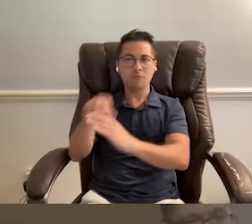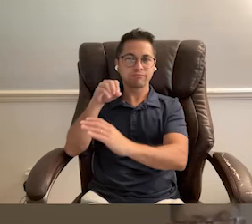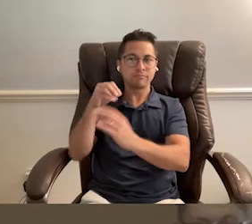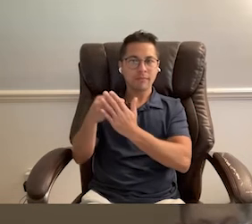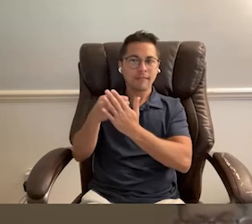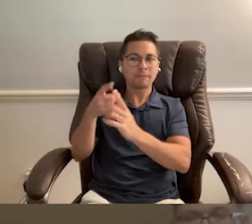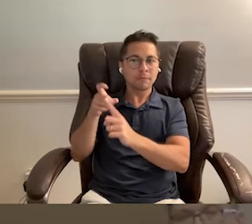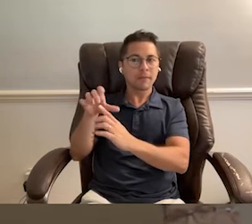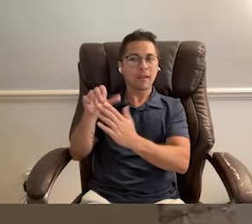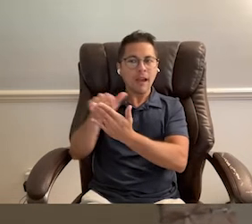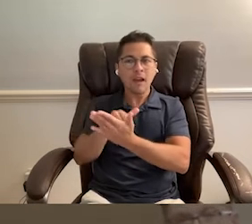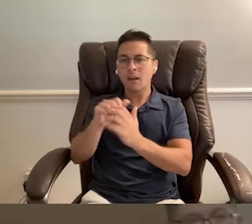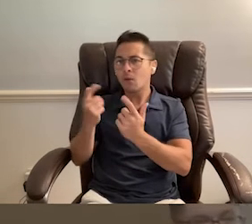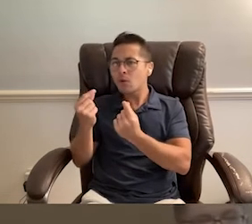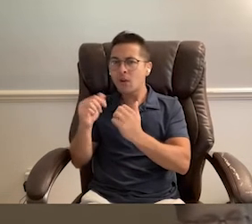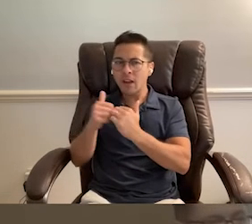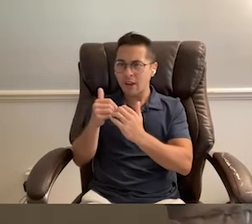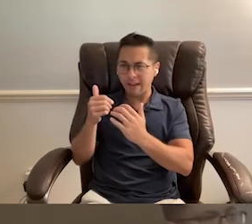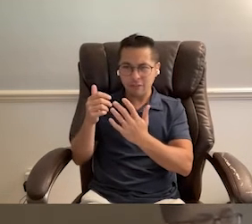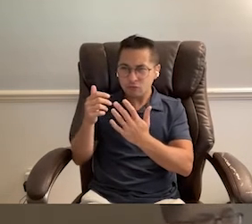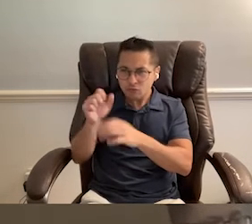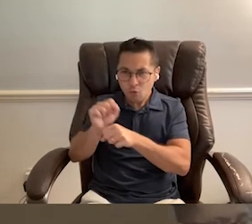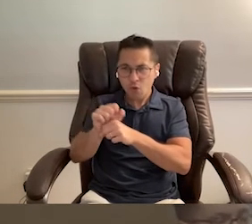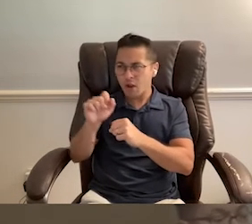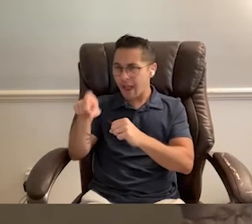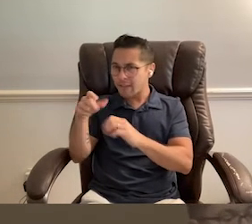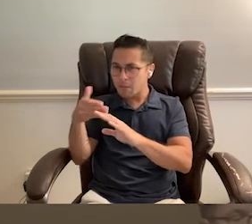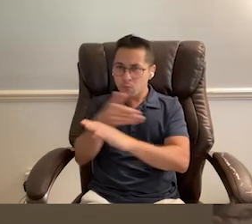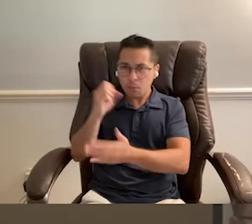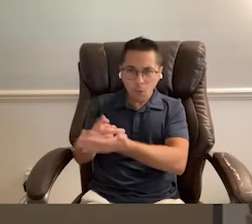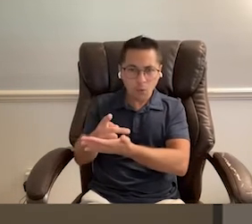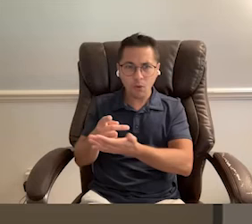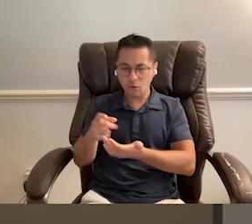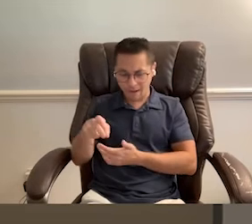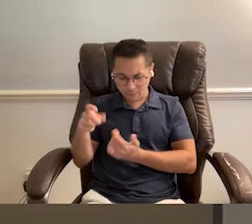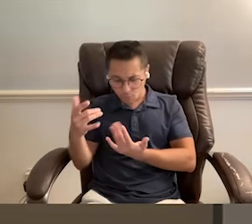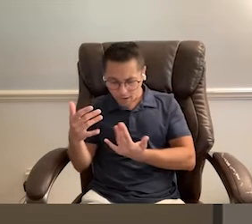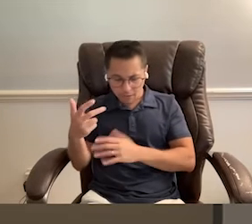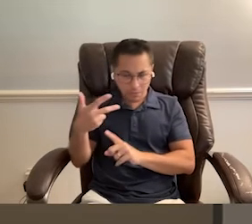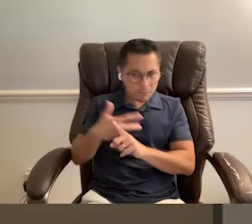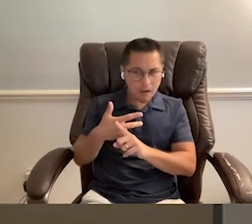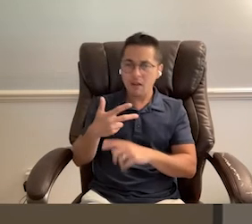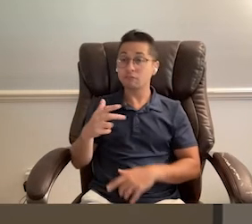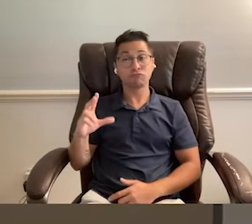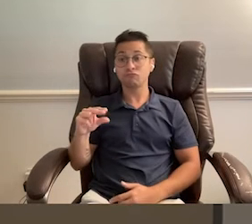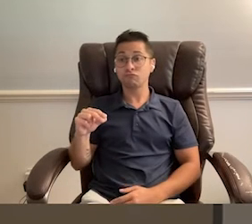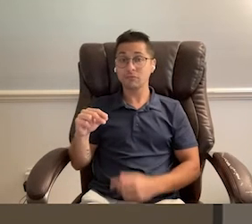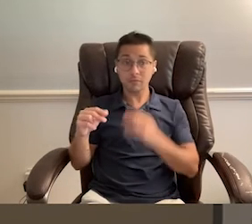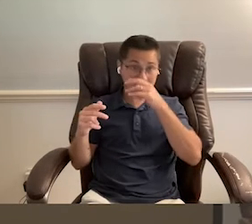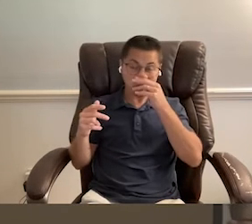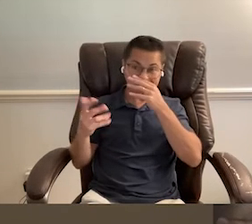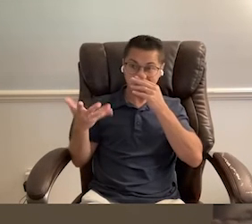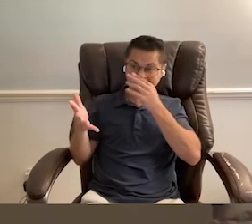have to get pre-approved? Do I have to wait like 3 months? No to all of this. After an account is set up and in